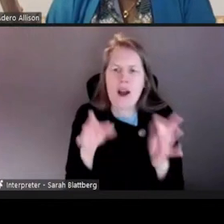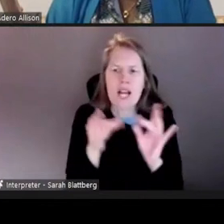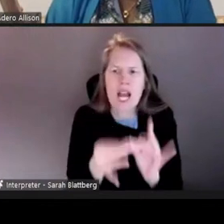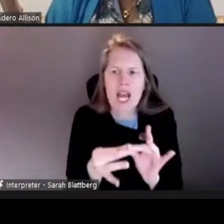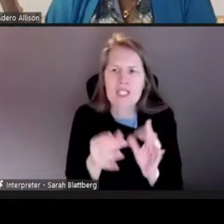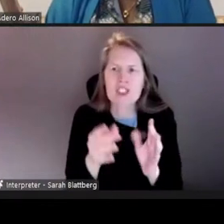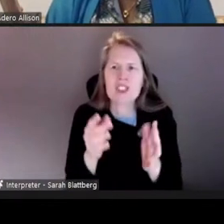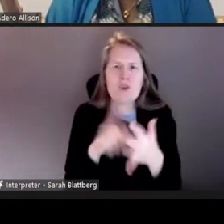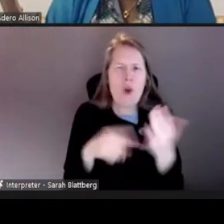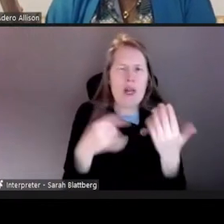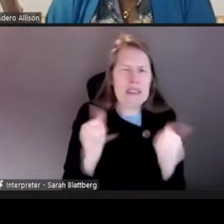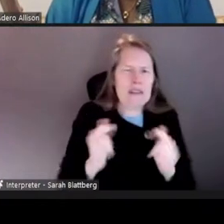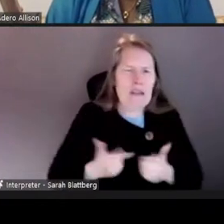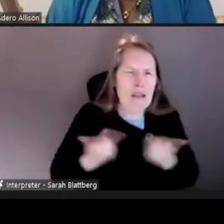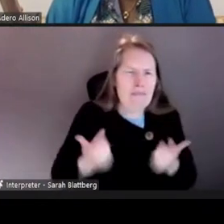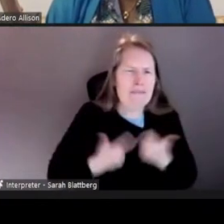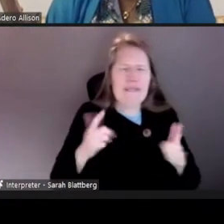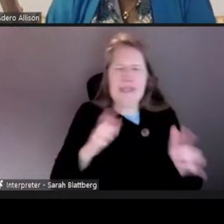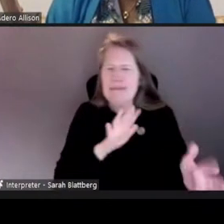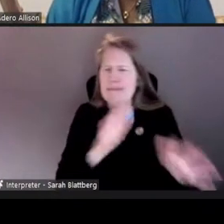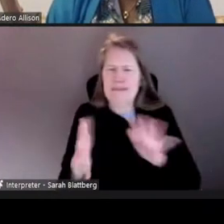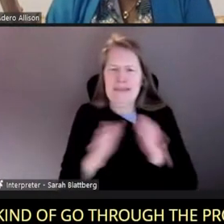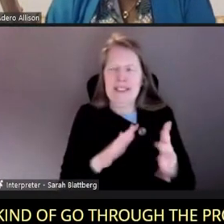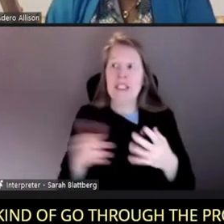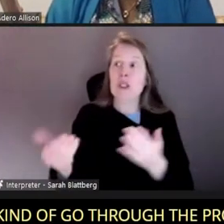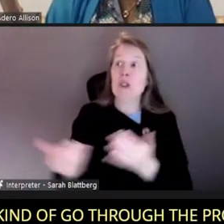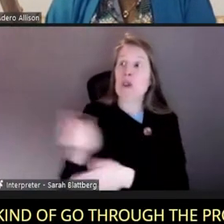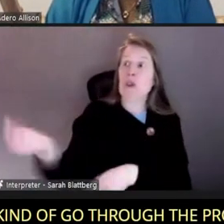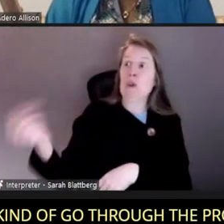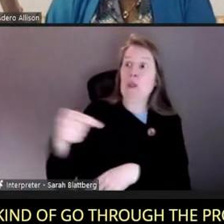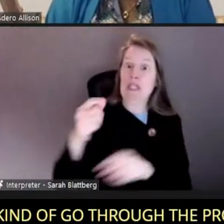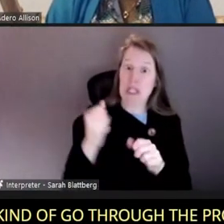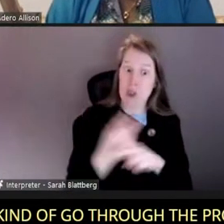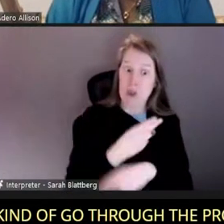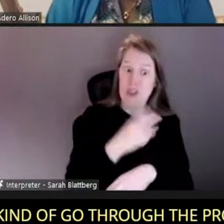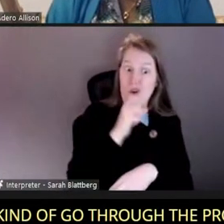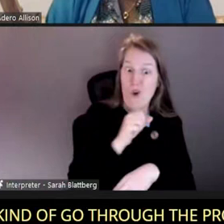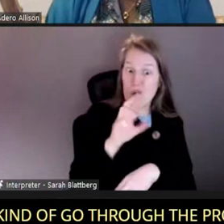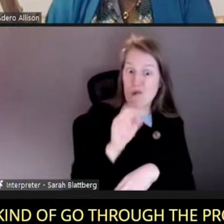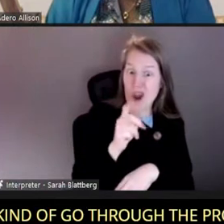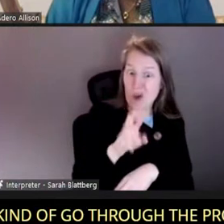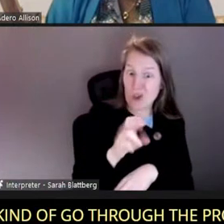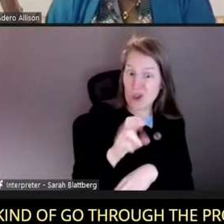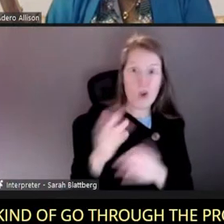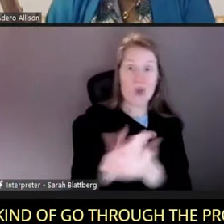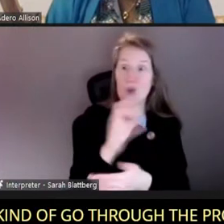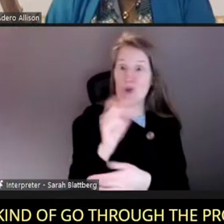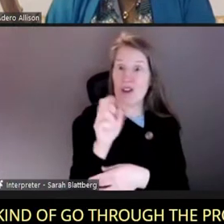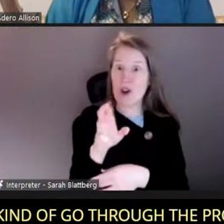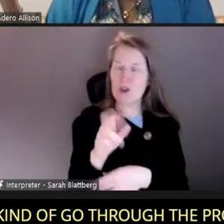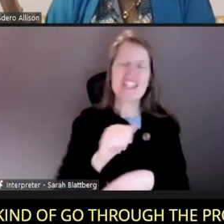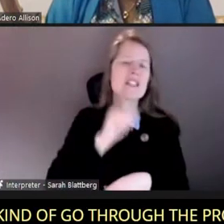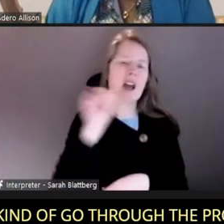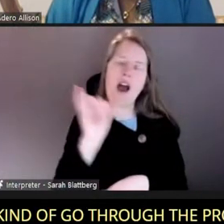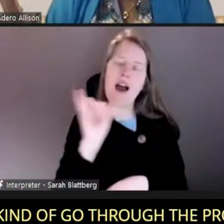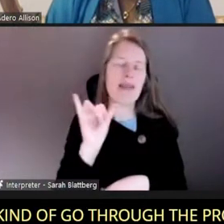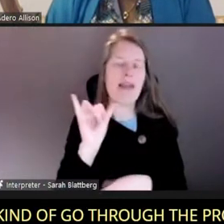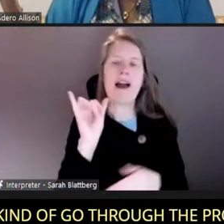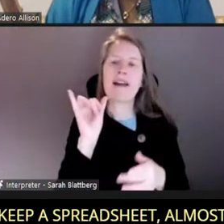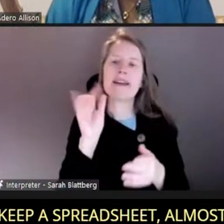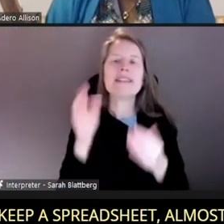still exist? Is the new one going to be able to use my old router? It's not a simple shopping process for sure.